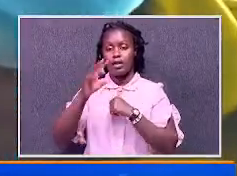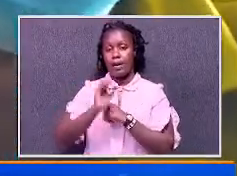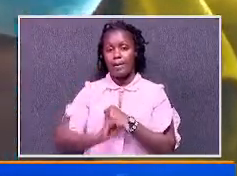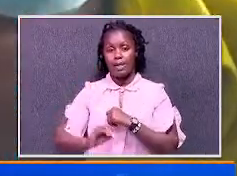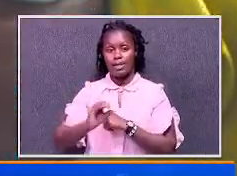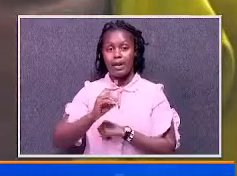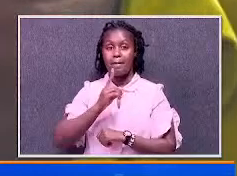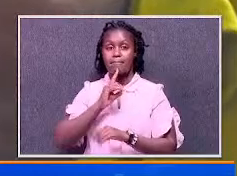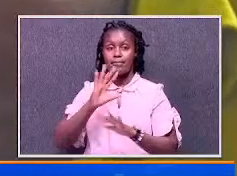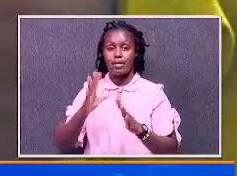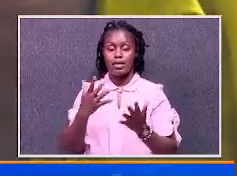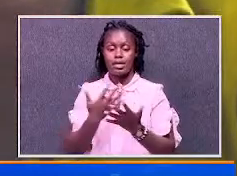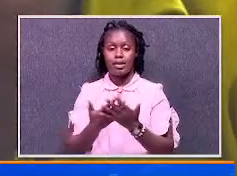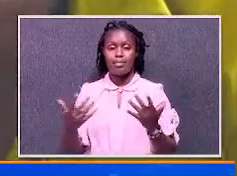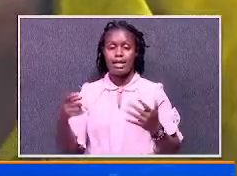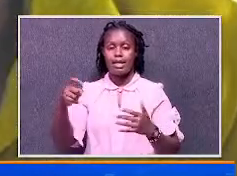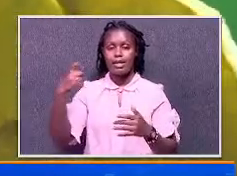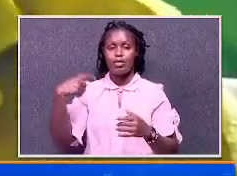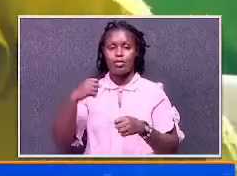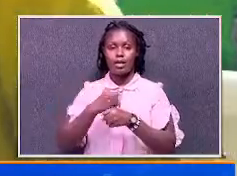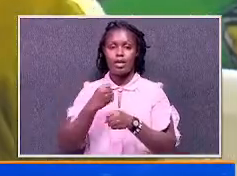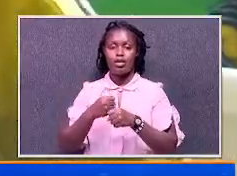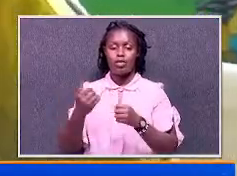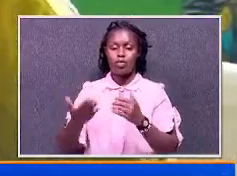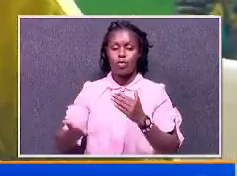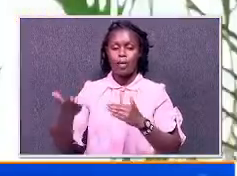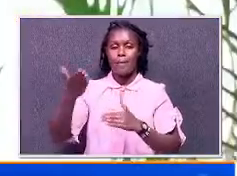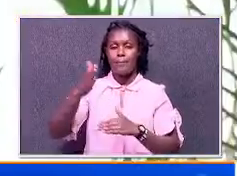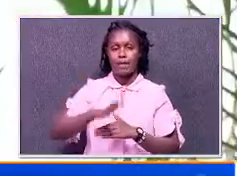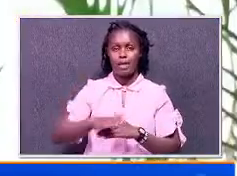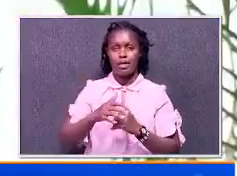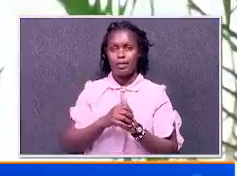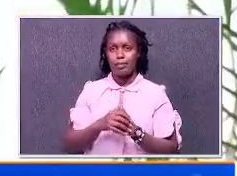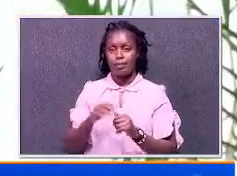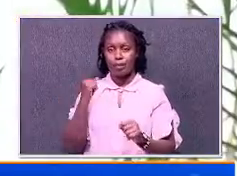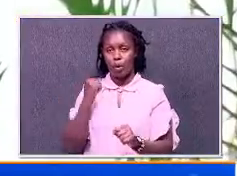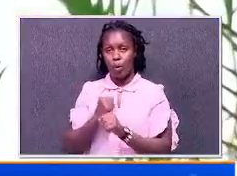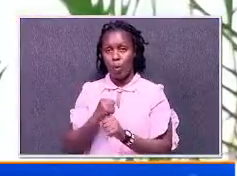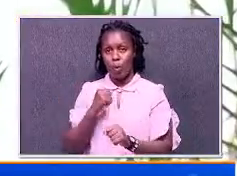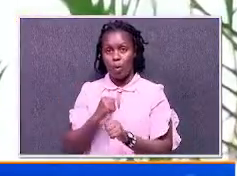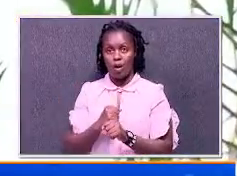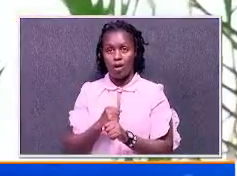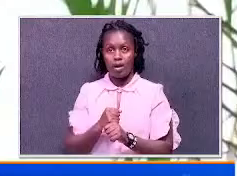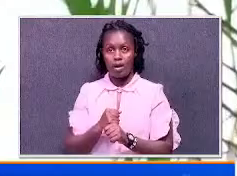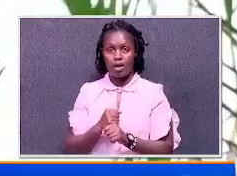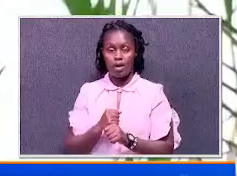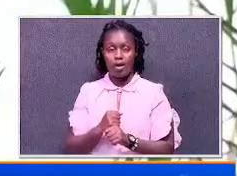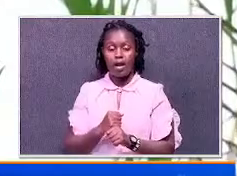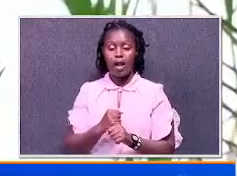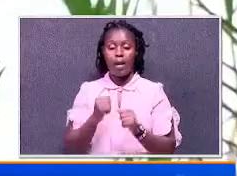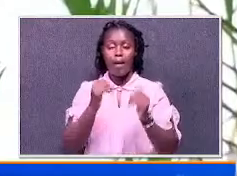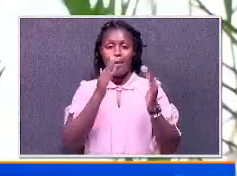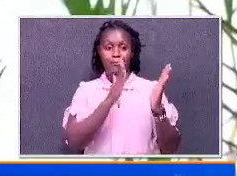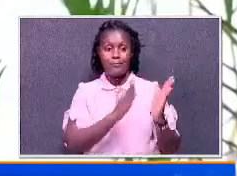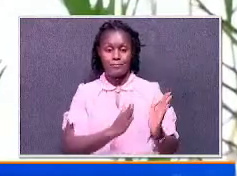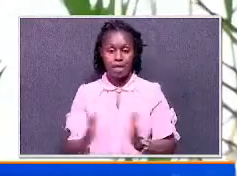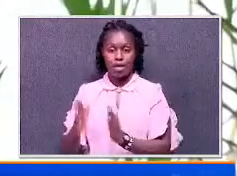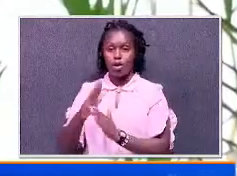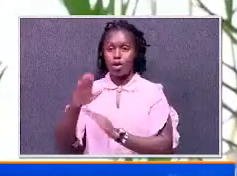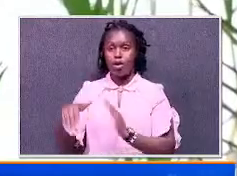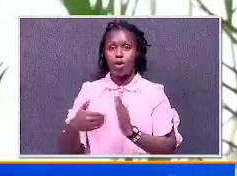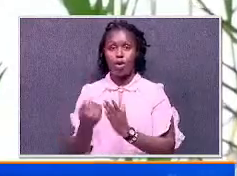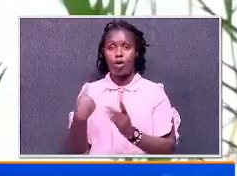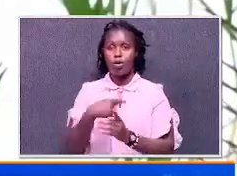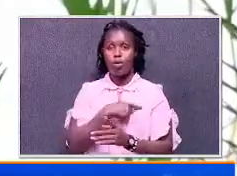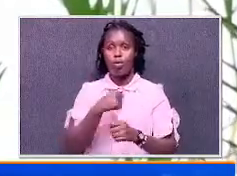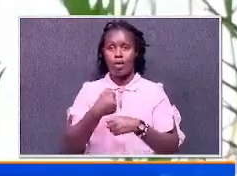says something should be done to revert this. Kazi yote itaelekea, mipango yote